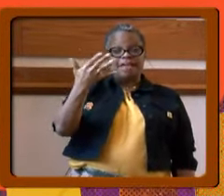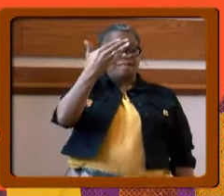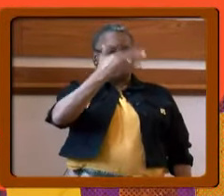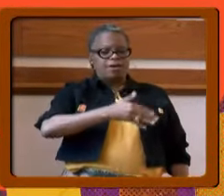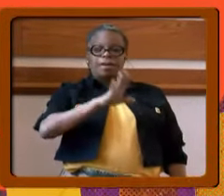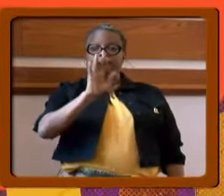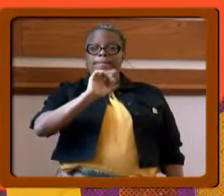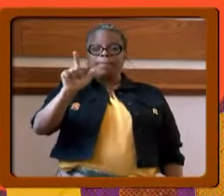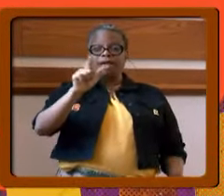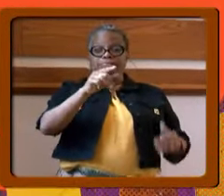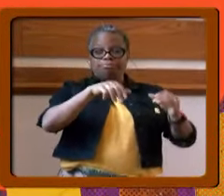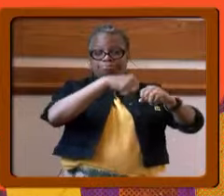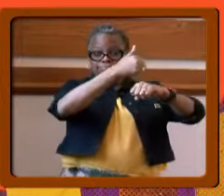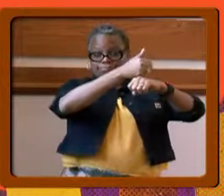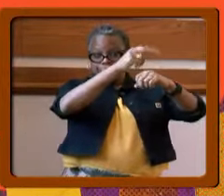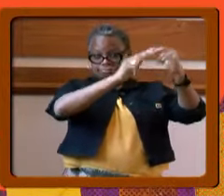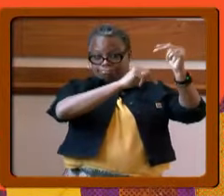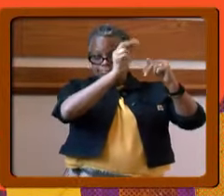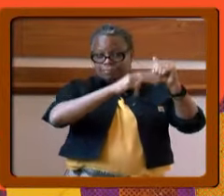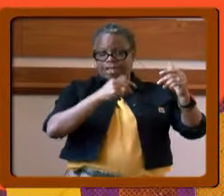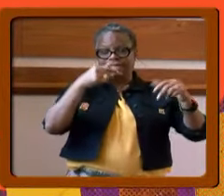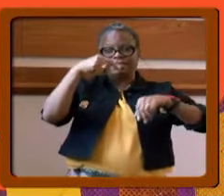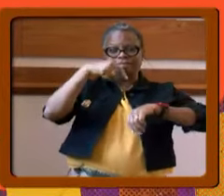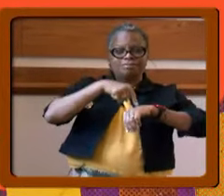Tower. This is a time when we